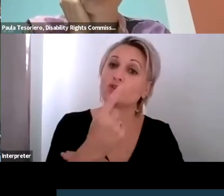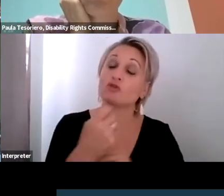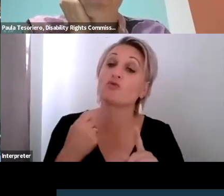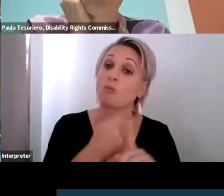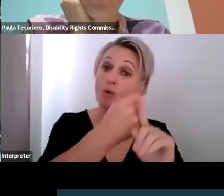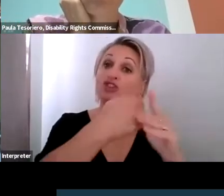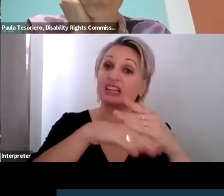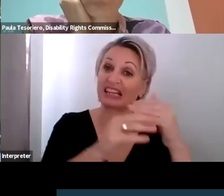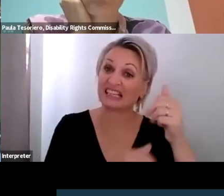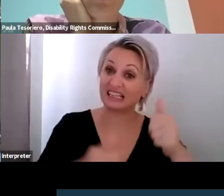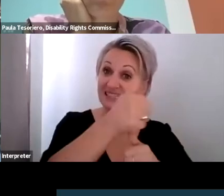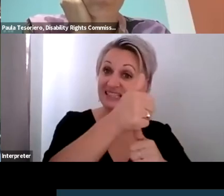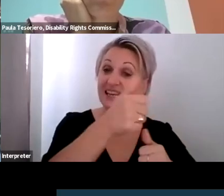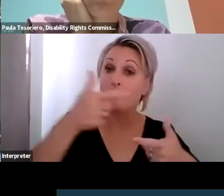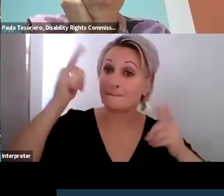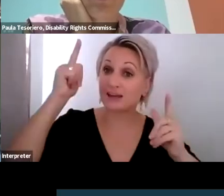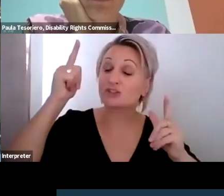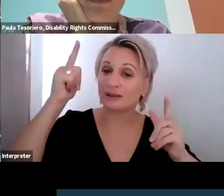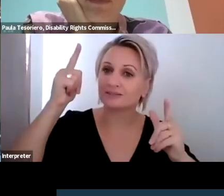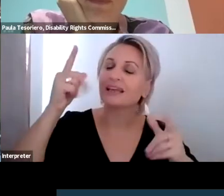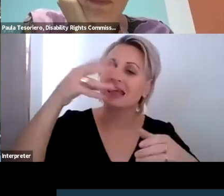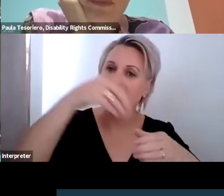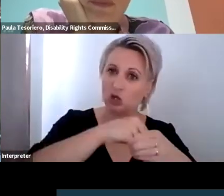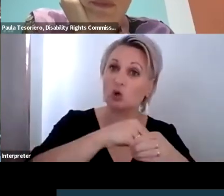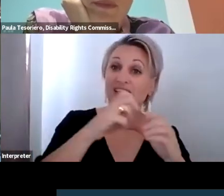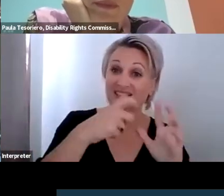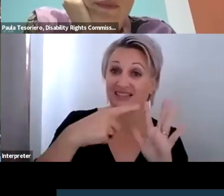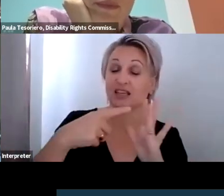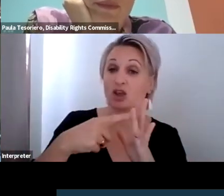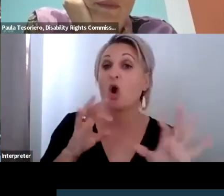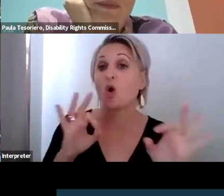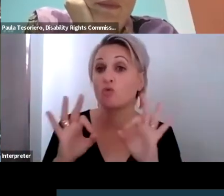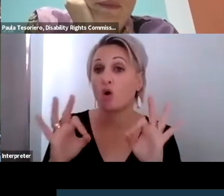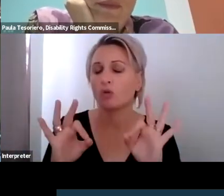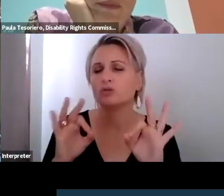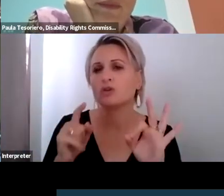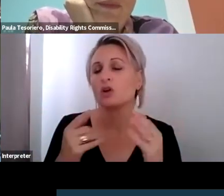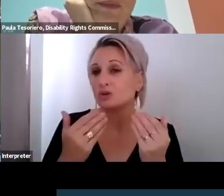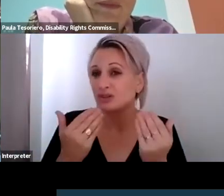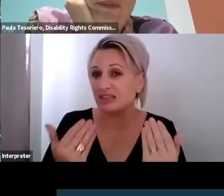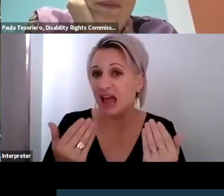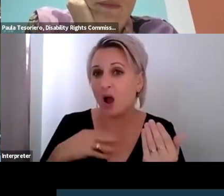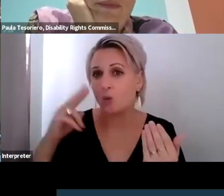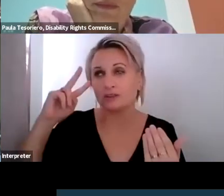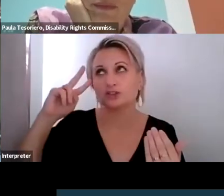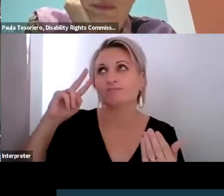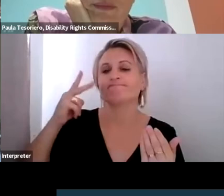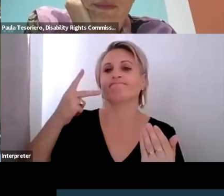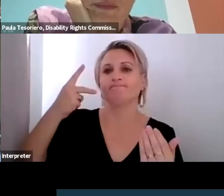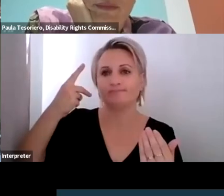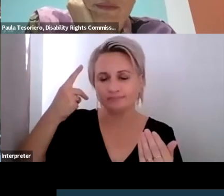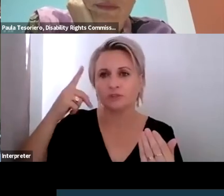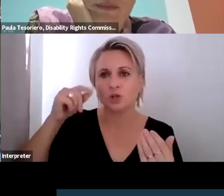management, including CEO roles. So we're now taking quite a deliberate approach to the development